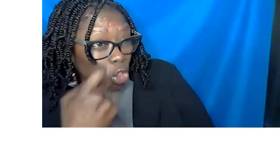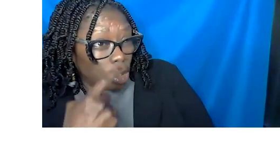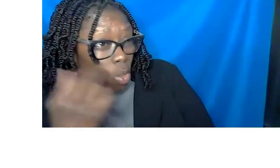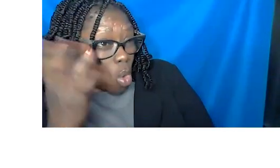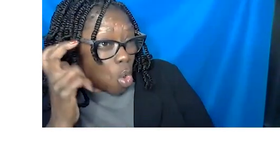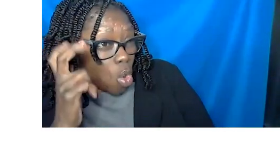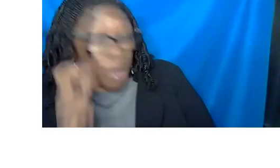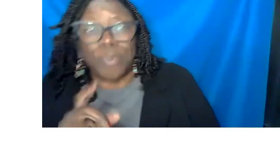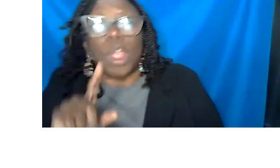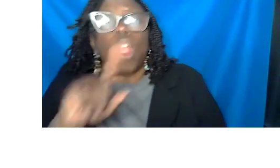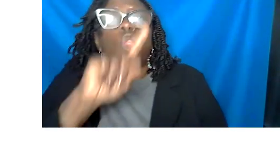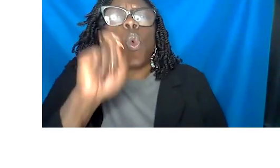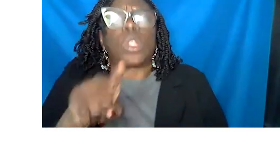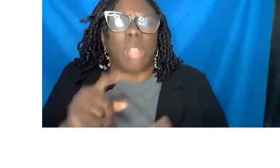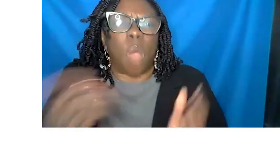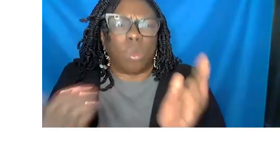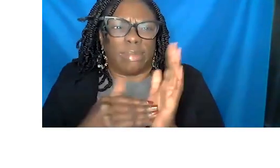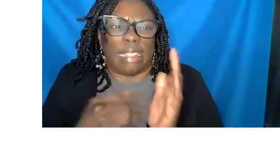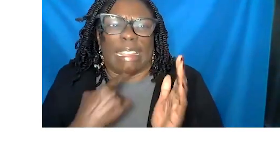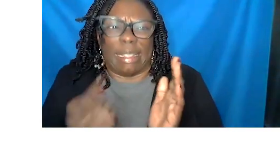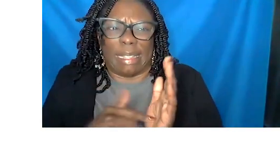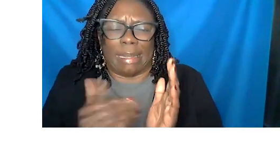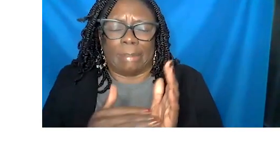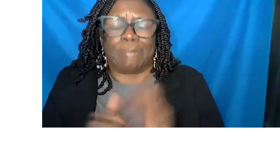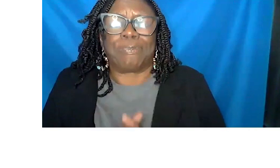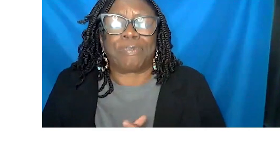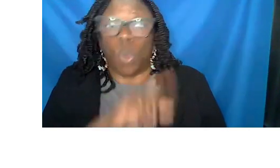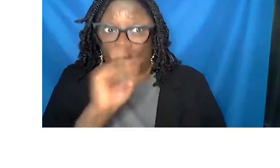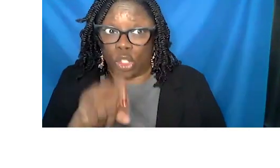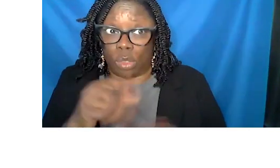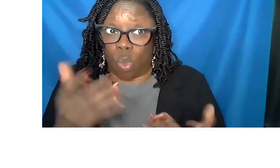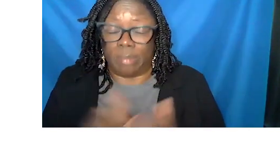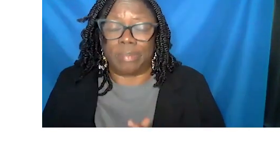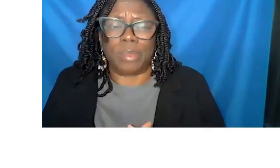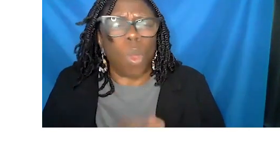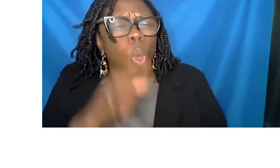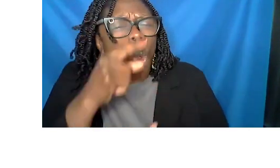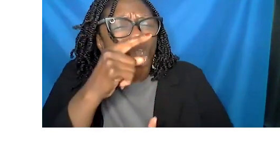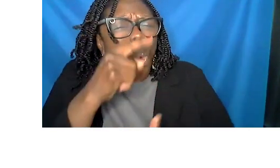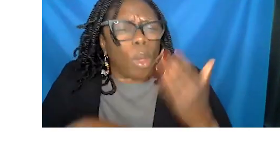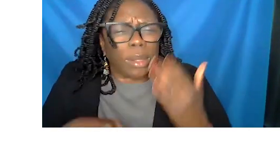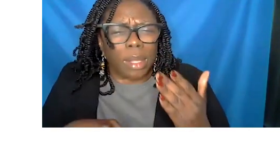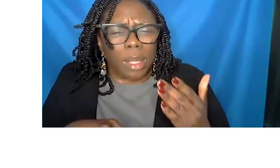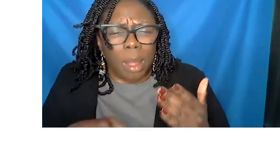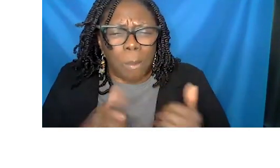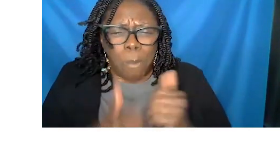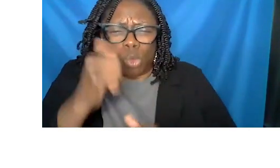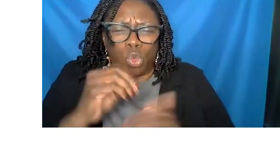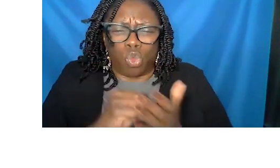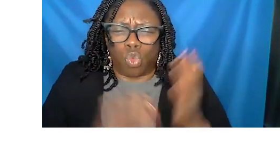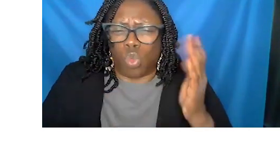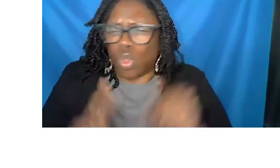So the question was, just to repeat it, is what is the platform that most students